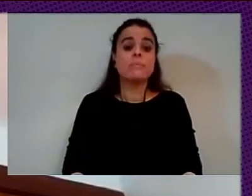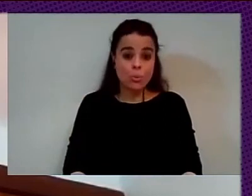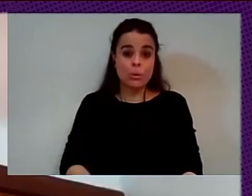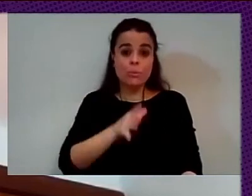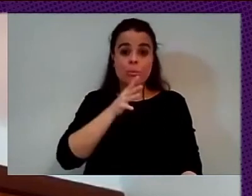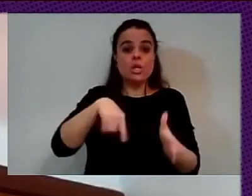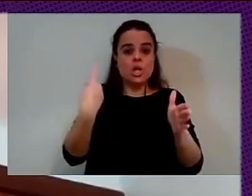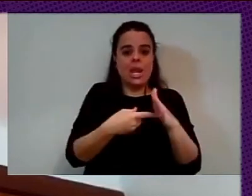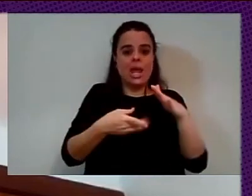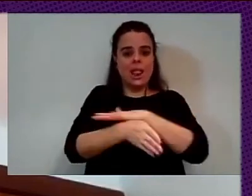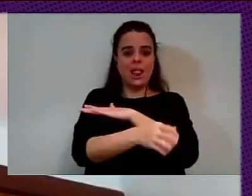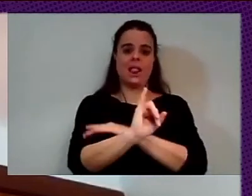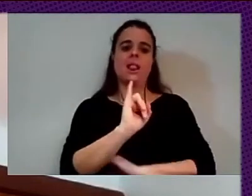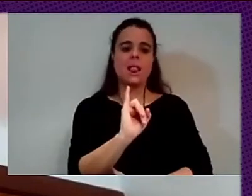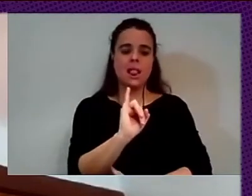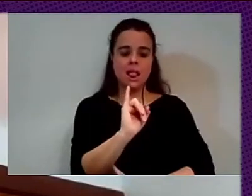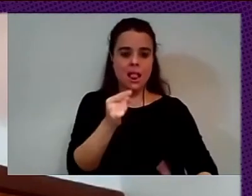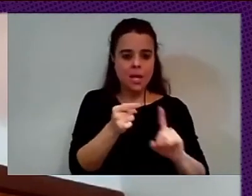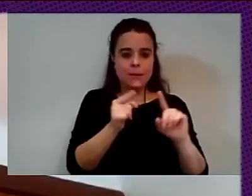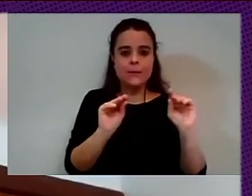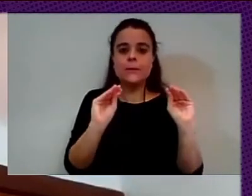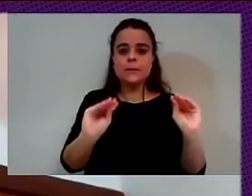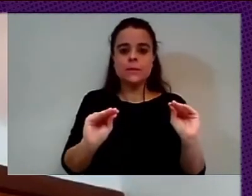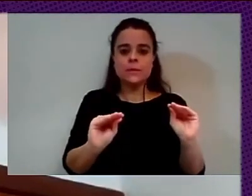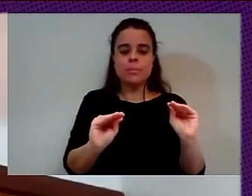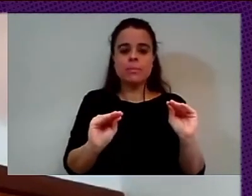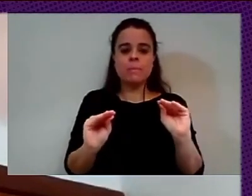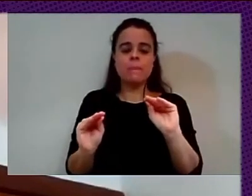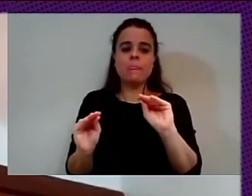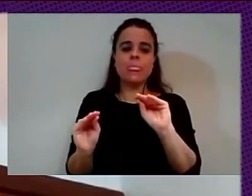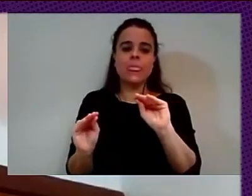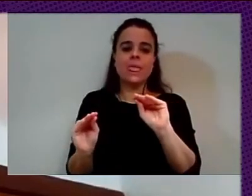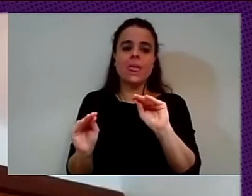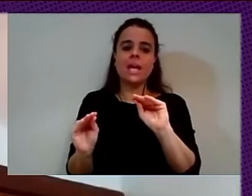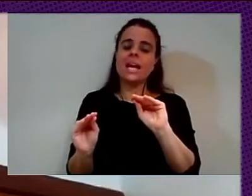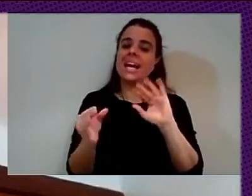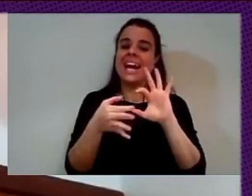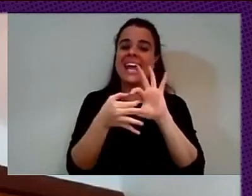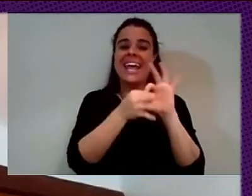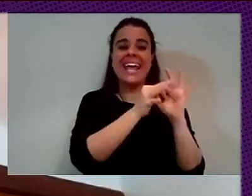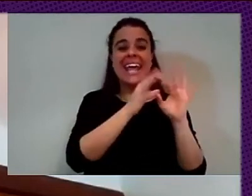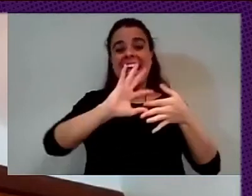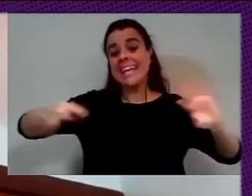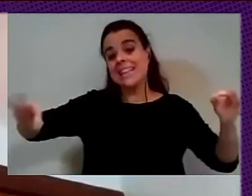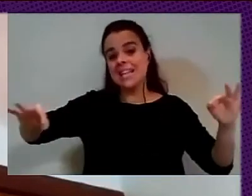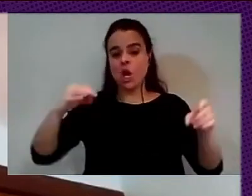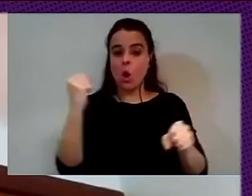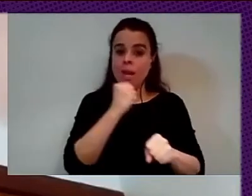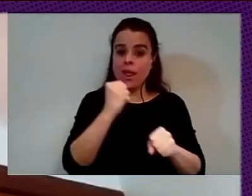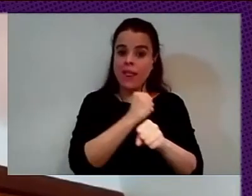and water them down in ways that are beneficial to themselves. That's what they're going to do. Okay, thank you very much. We're running out of